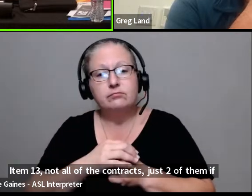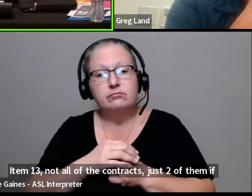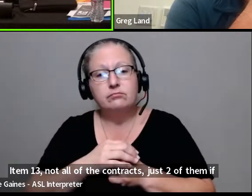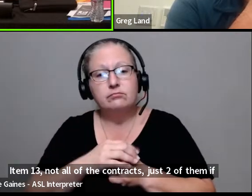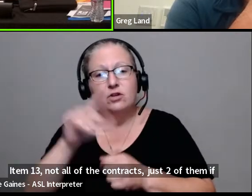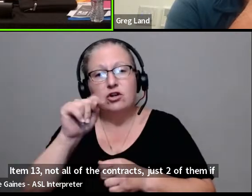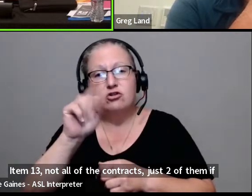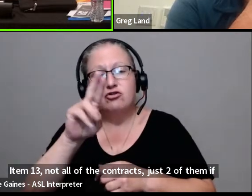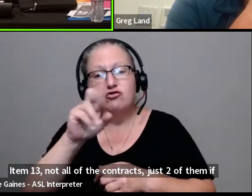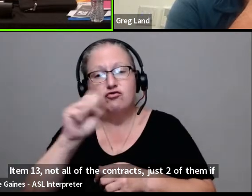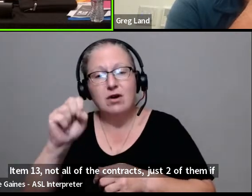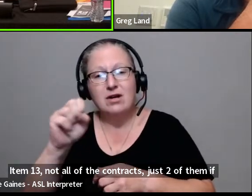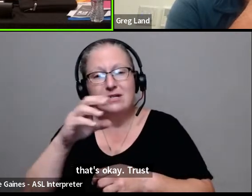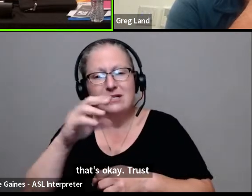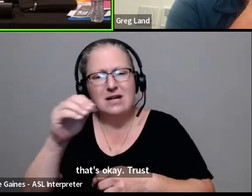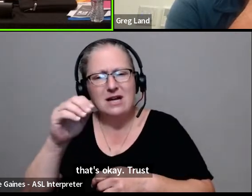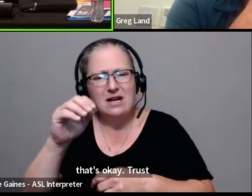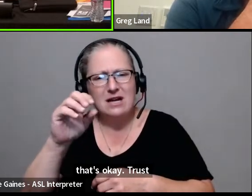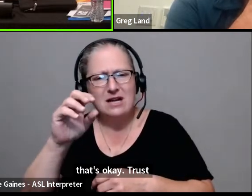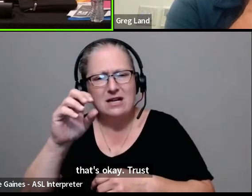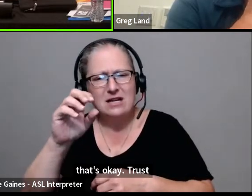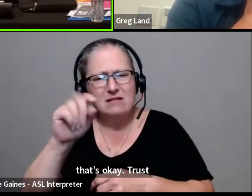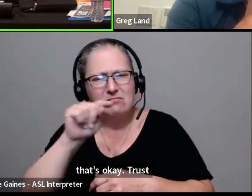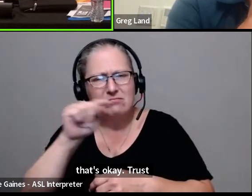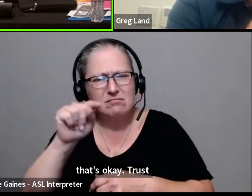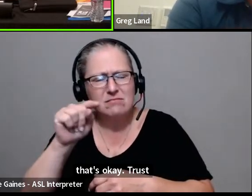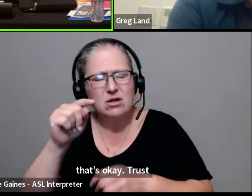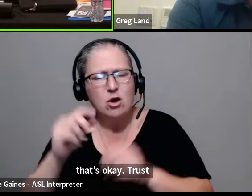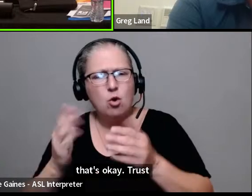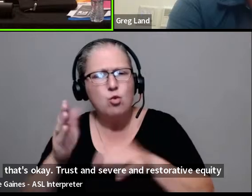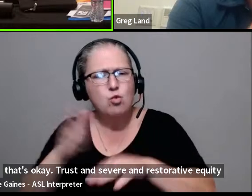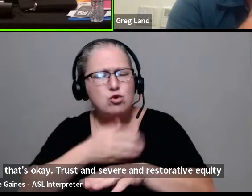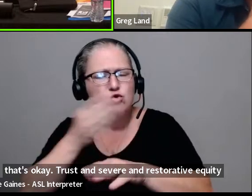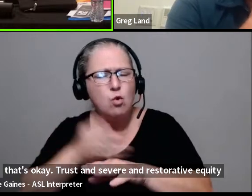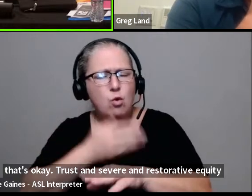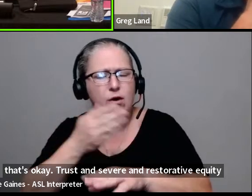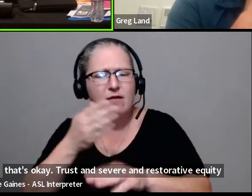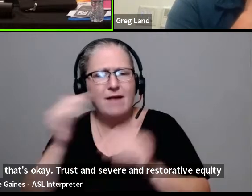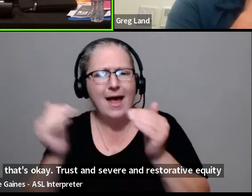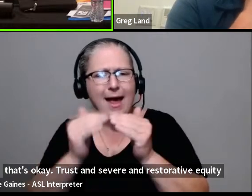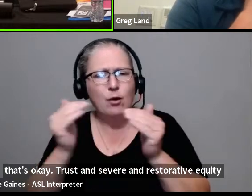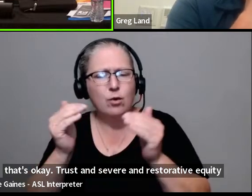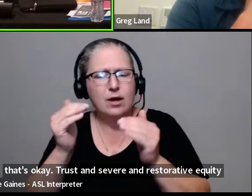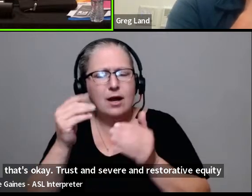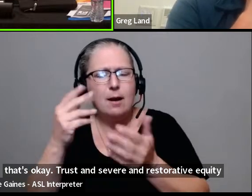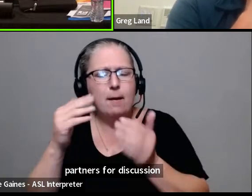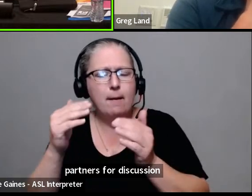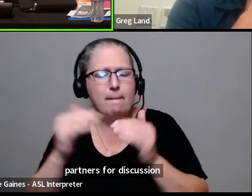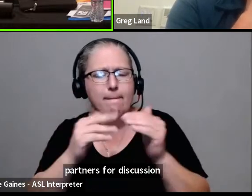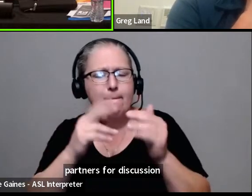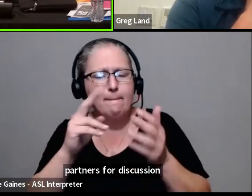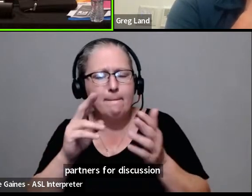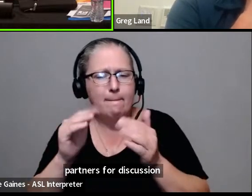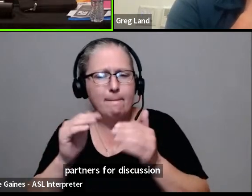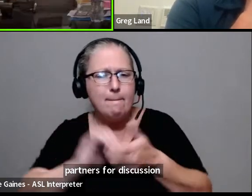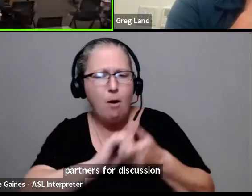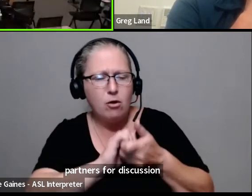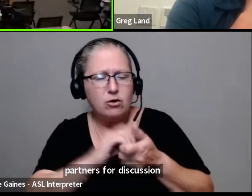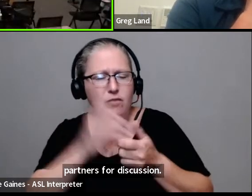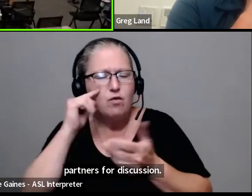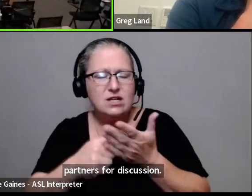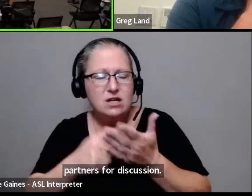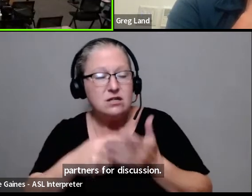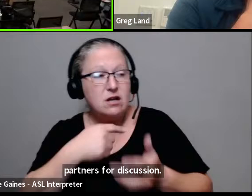Trust and Saphir and Restorative Equity Partners for discussion. Okay, thank you. So we will approve the rest of